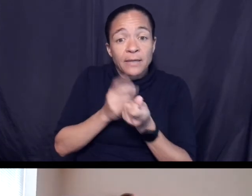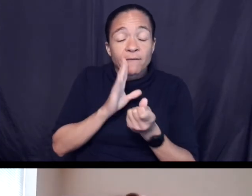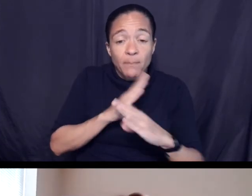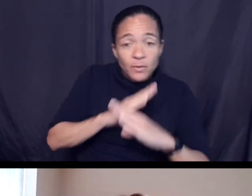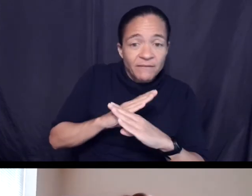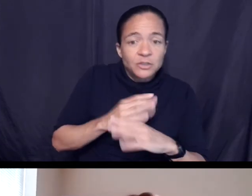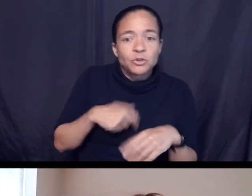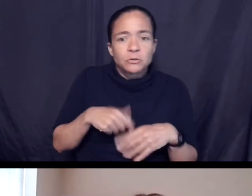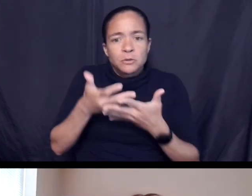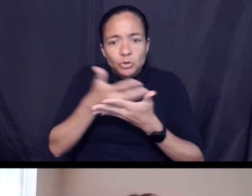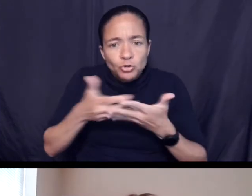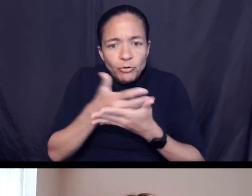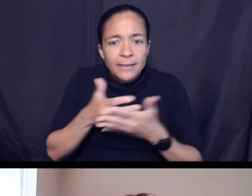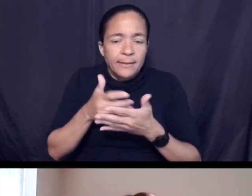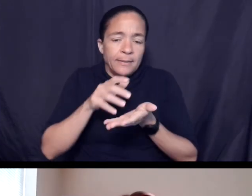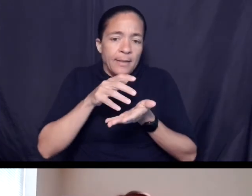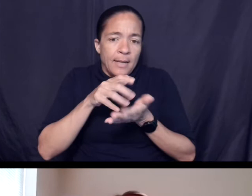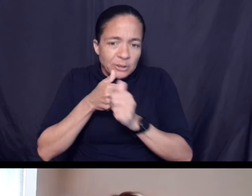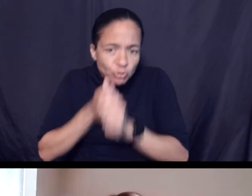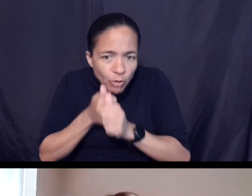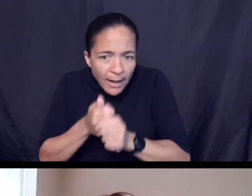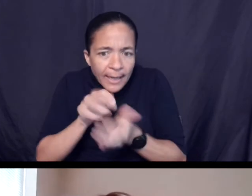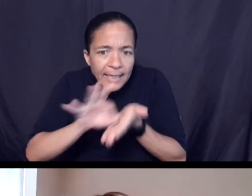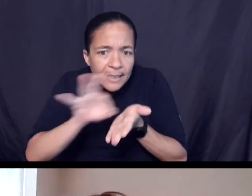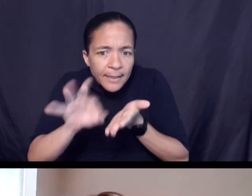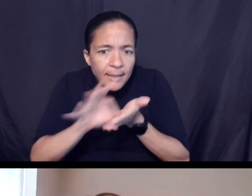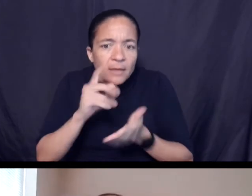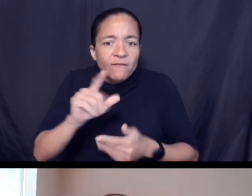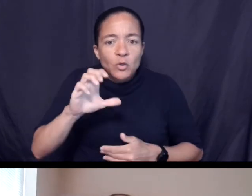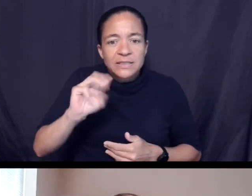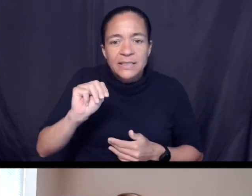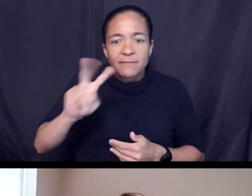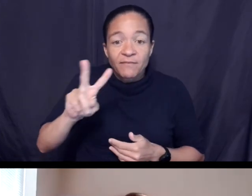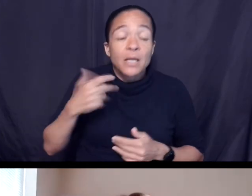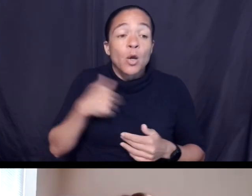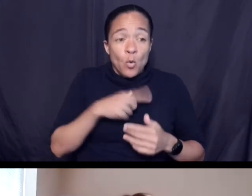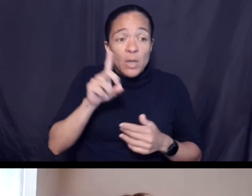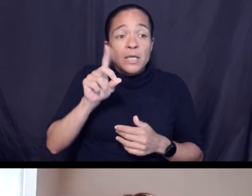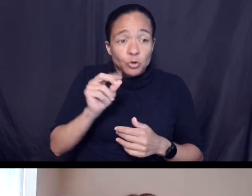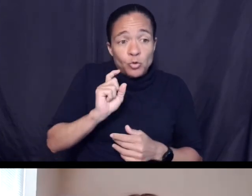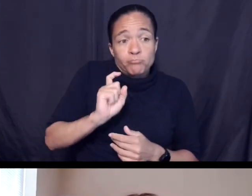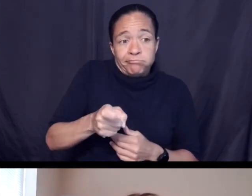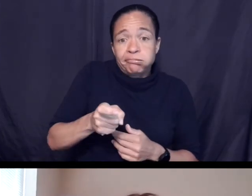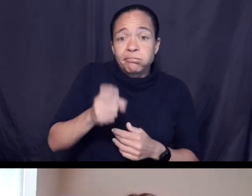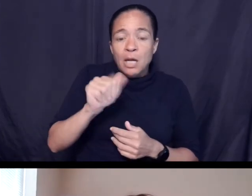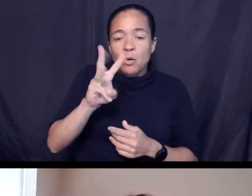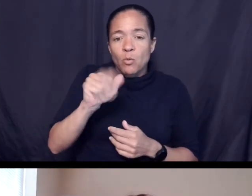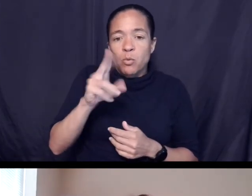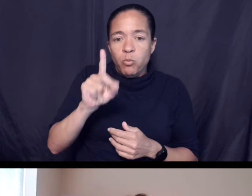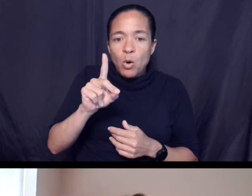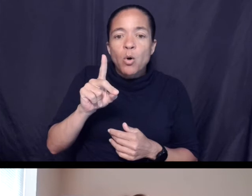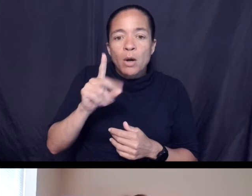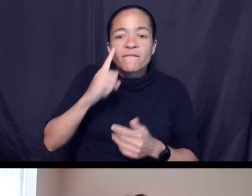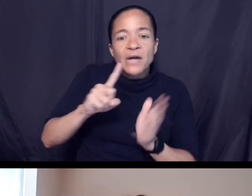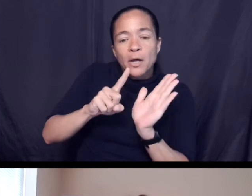tracking of congenital CMV. We do provide research awards, so we really want to focus on cutting edge research